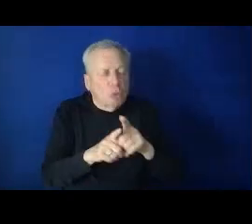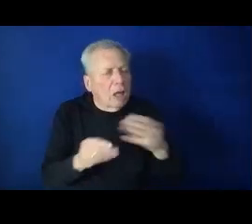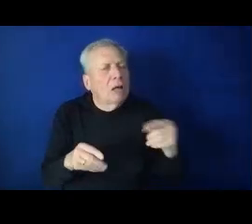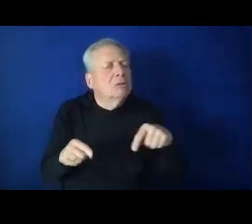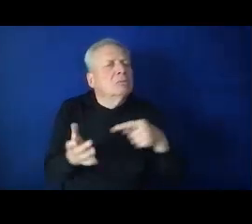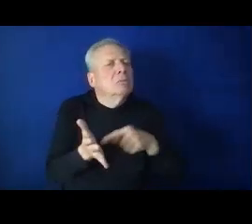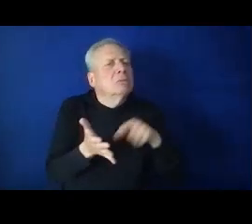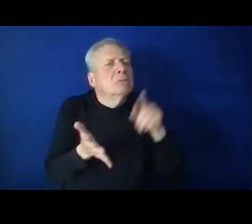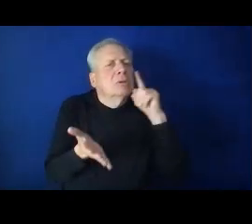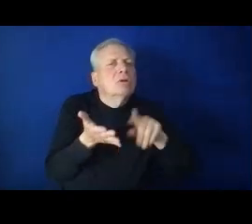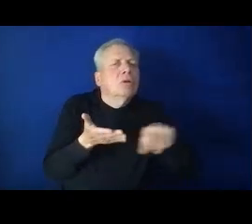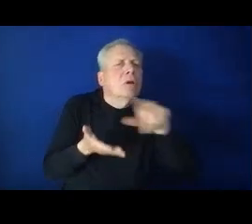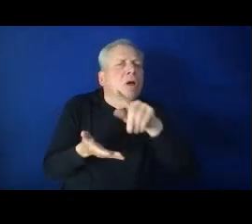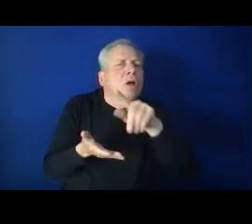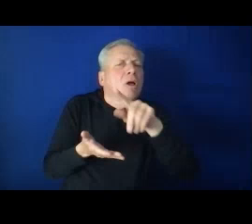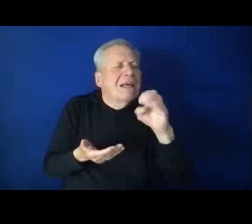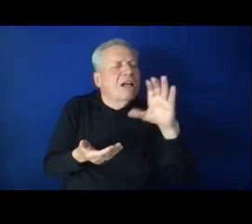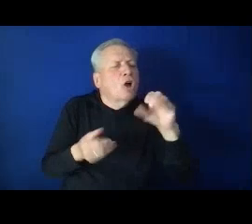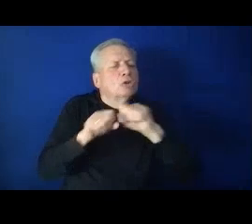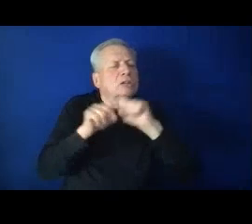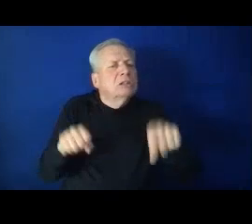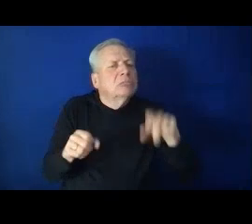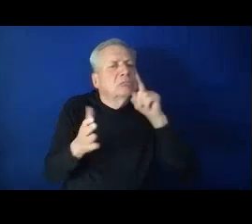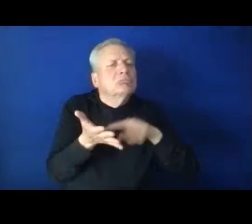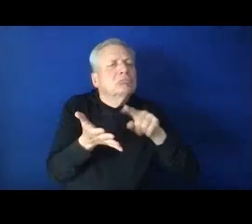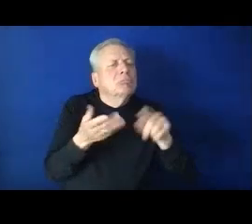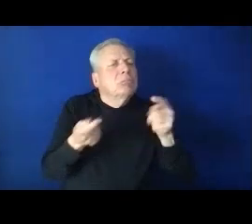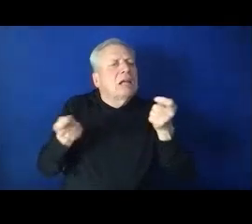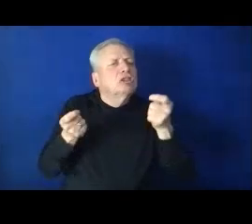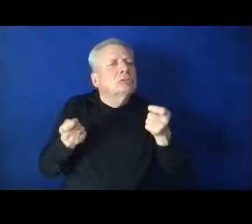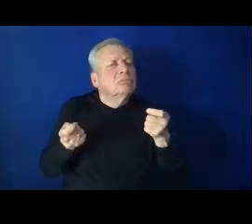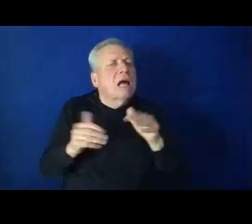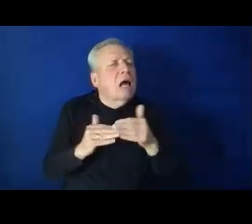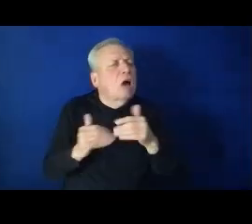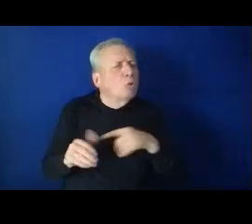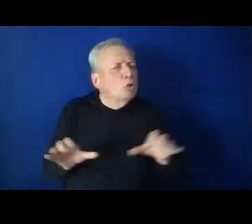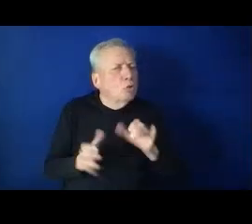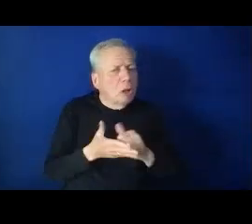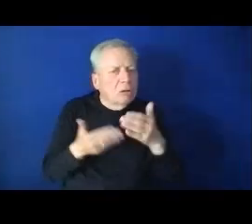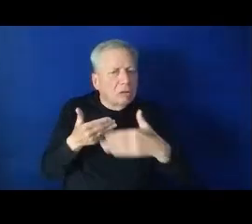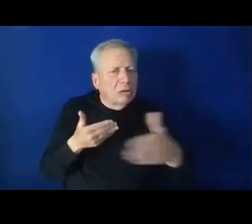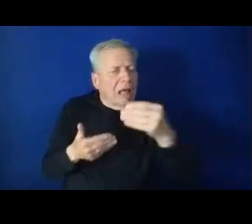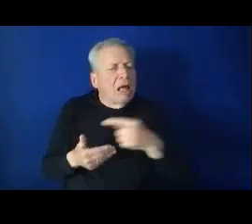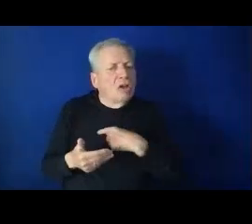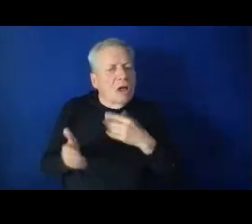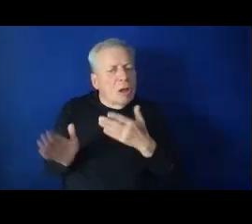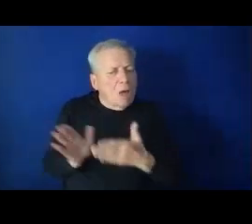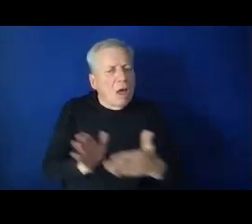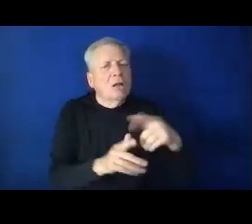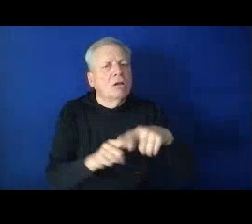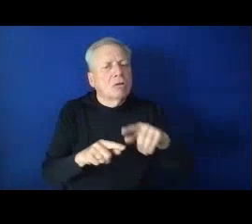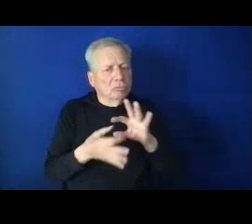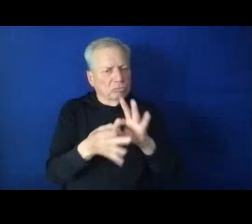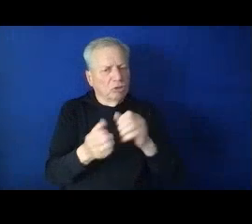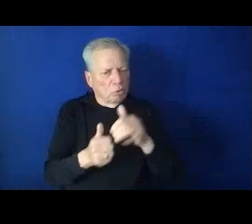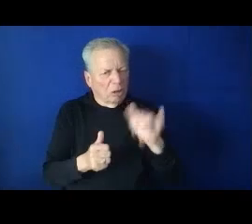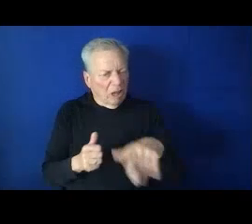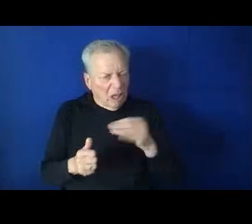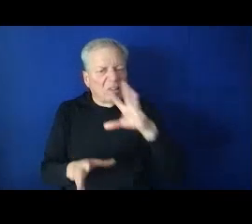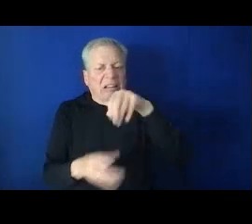an ecosystem management approach. And that's really how we are trying to move forward in our management paradigm, both